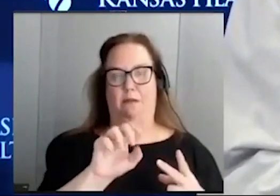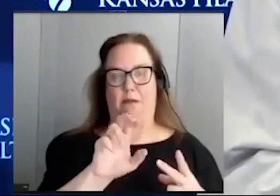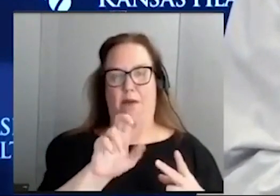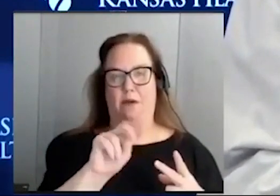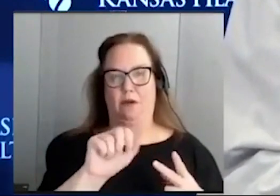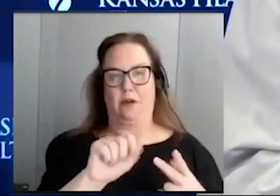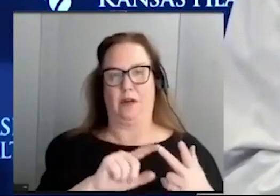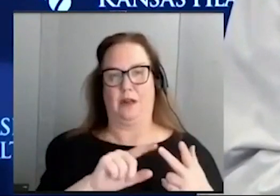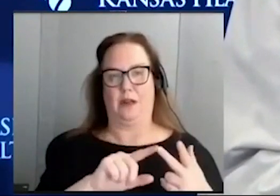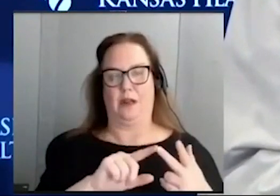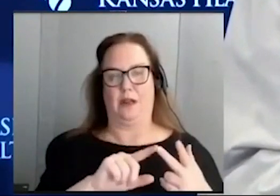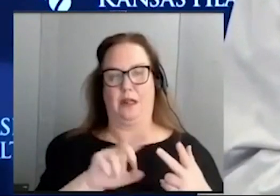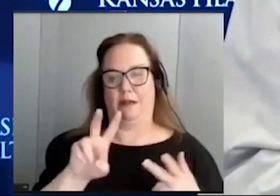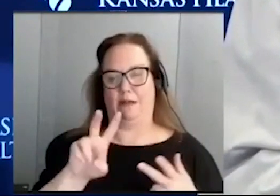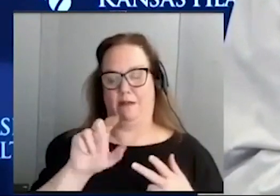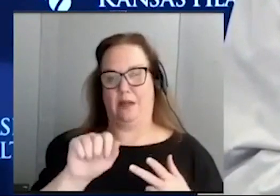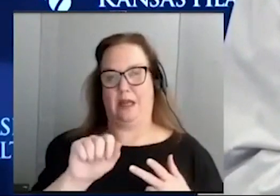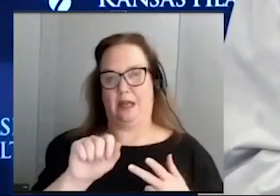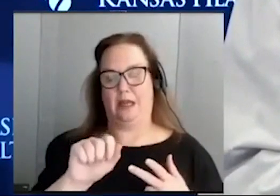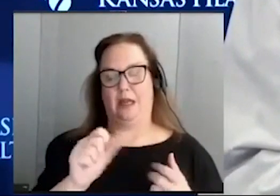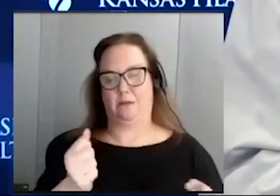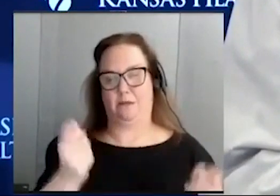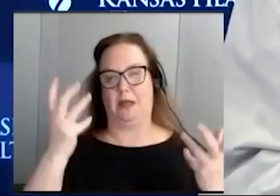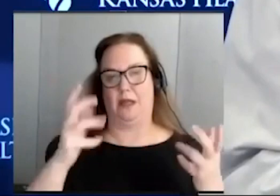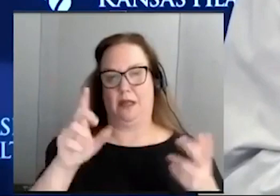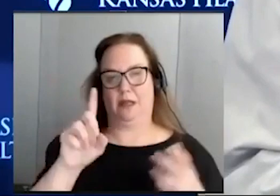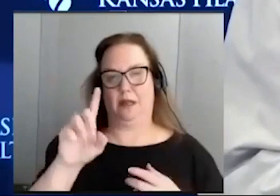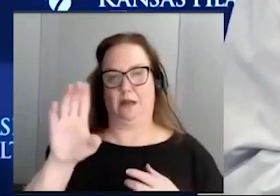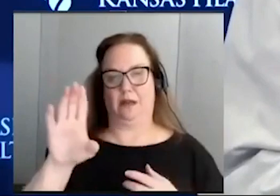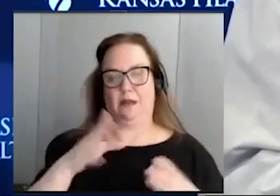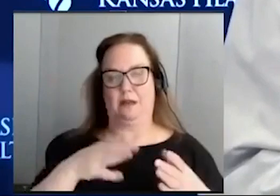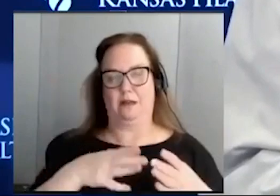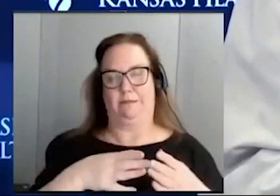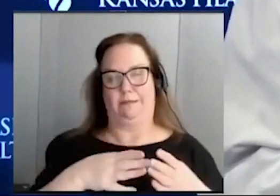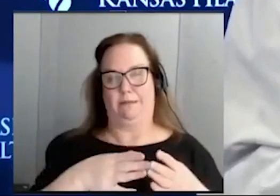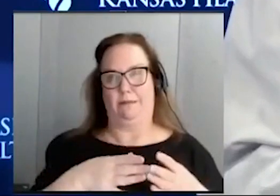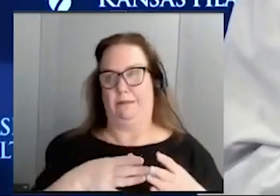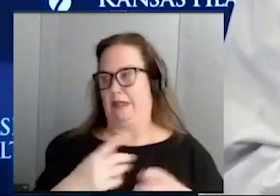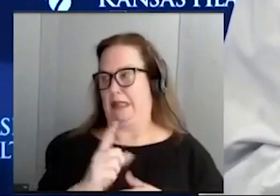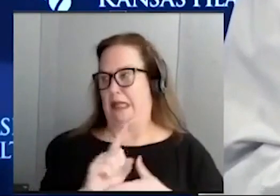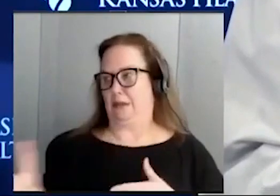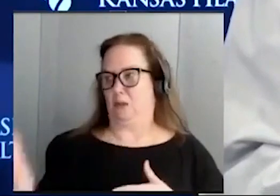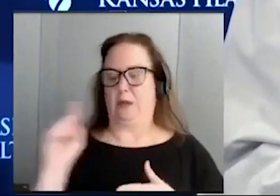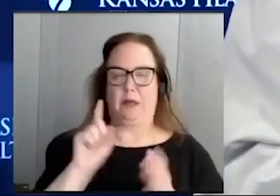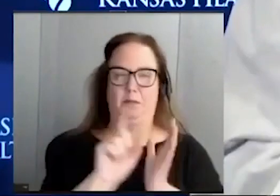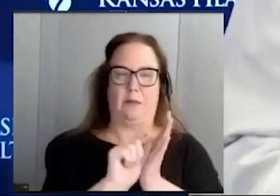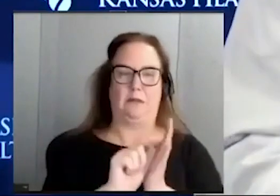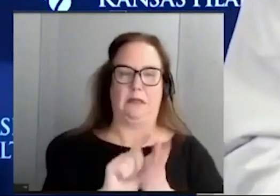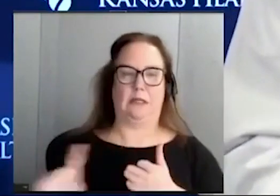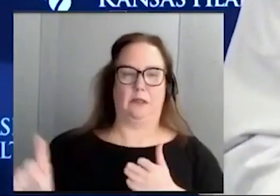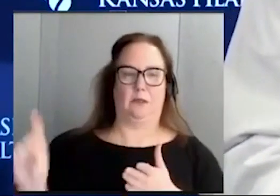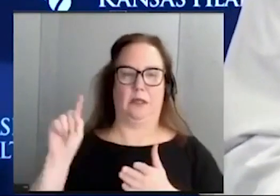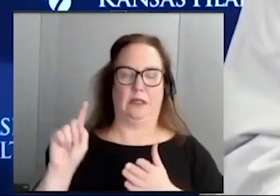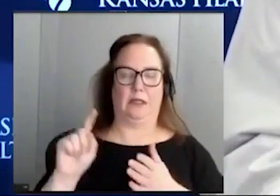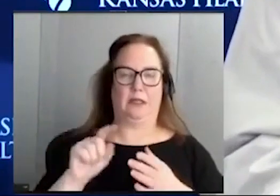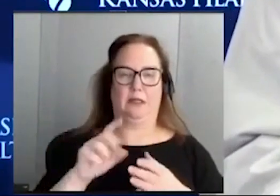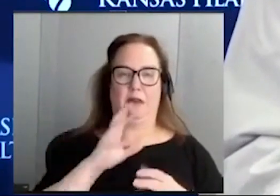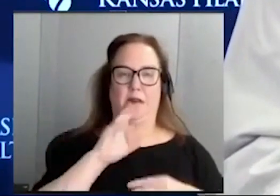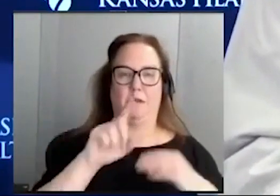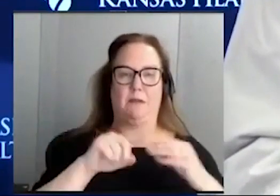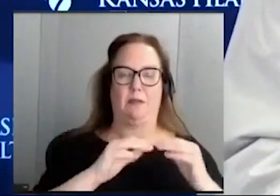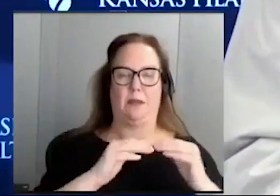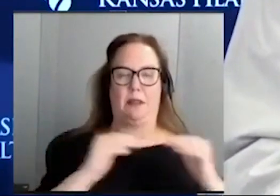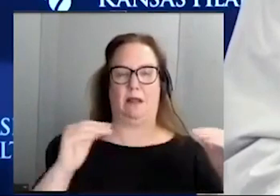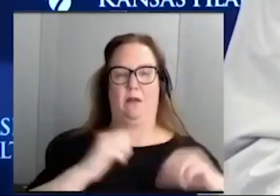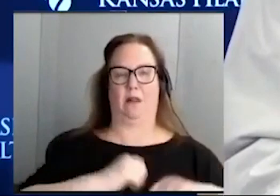from the VA cooperative. There's a large VA cooperative study that came out last week that detailed the level of protection.